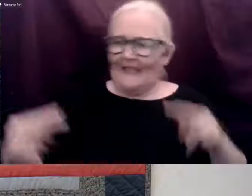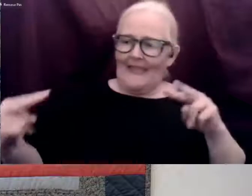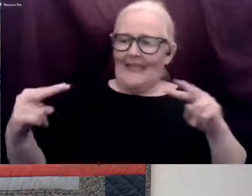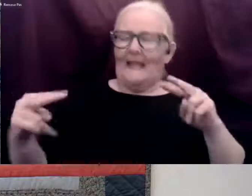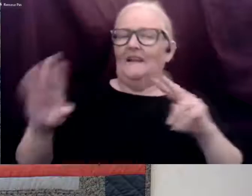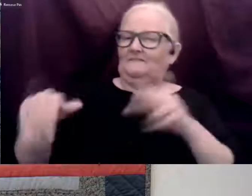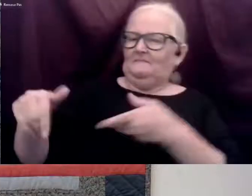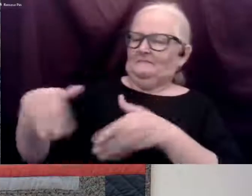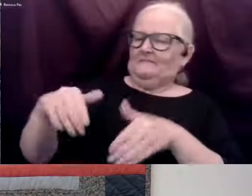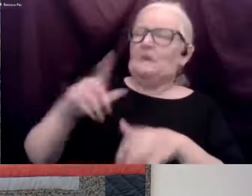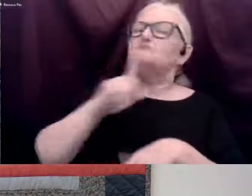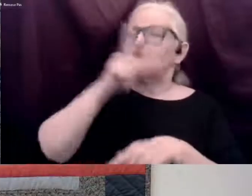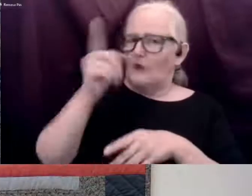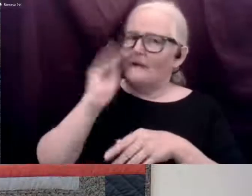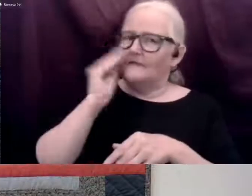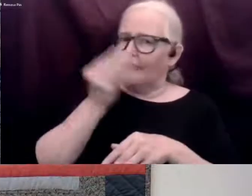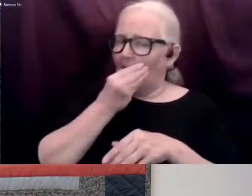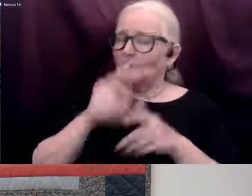a while